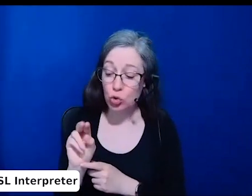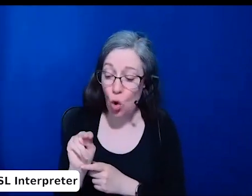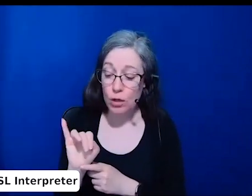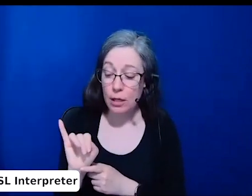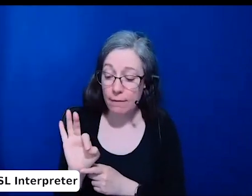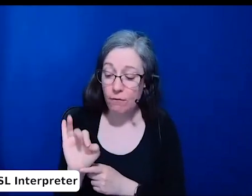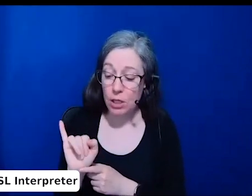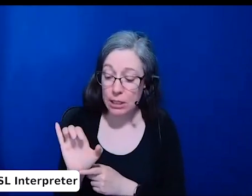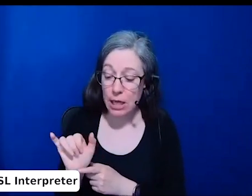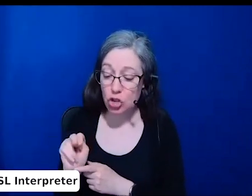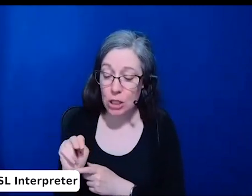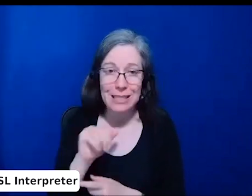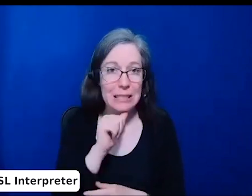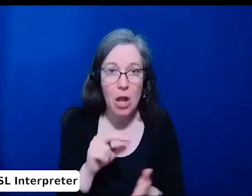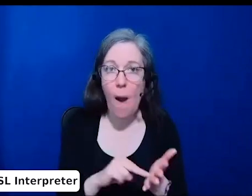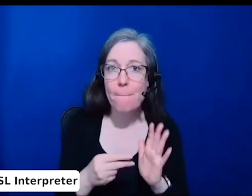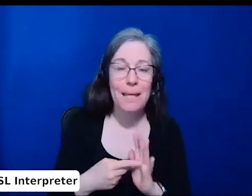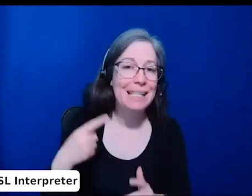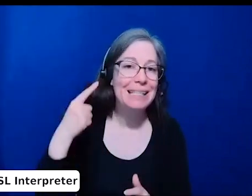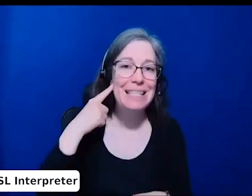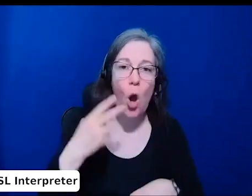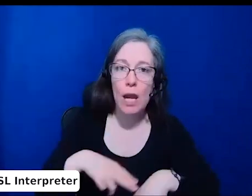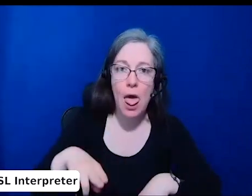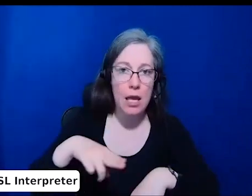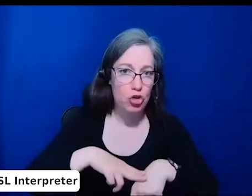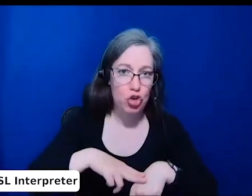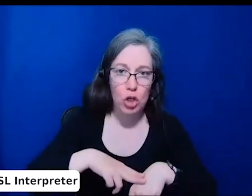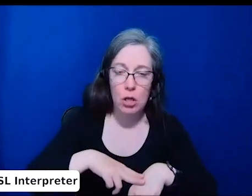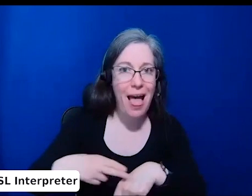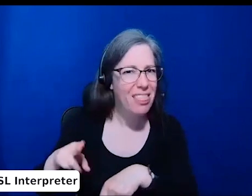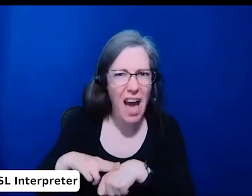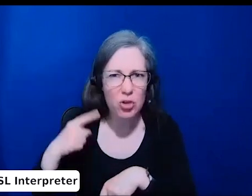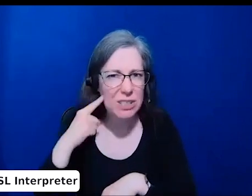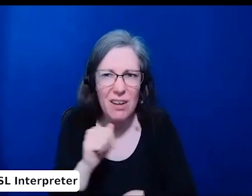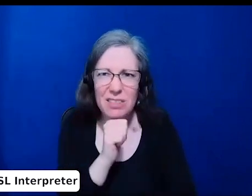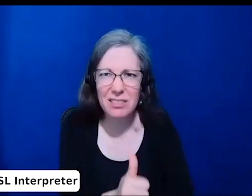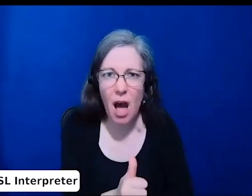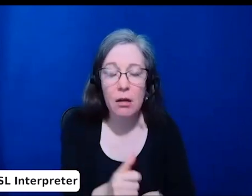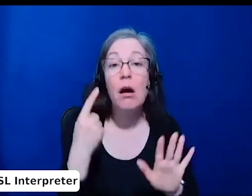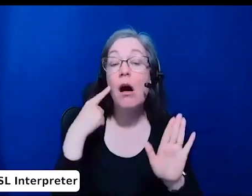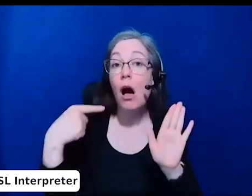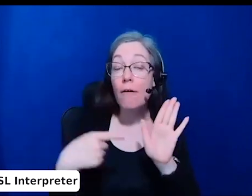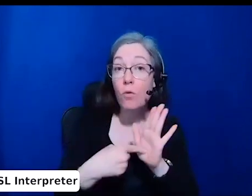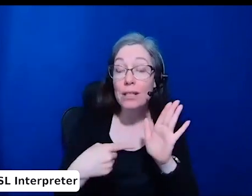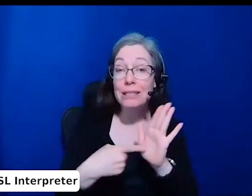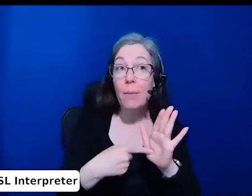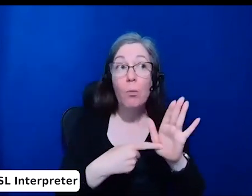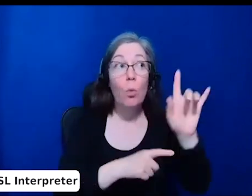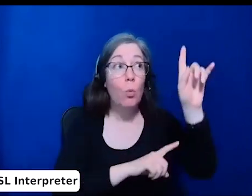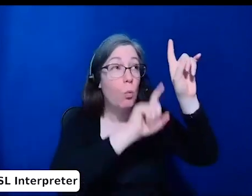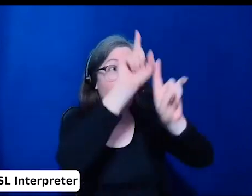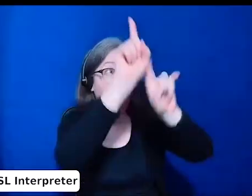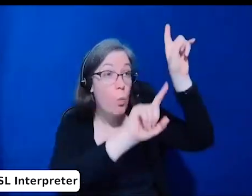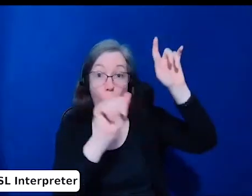sound from nature, a natural sound. What do I mean by this? Well, if we're doing astronomy sonifications, this